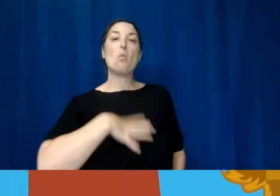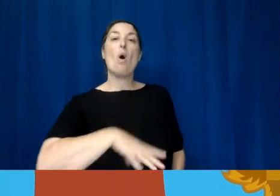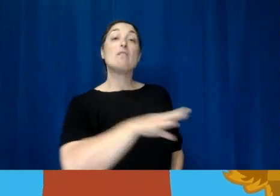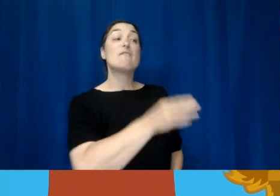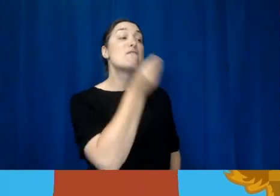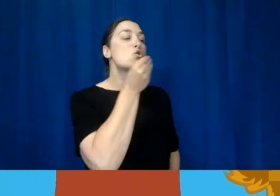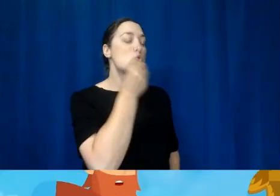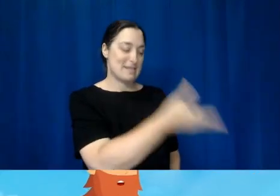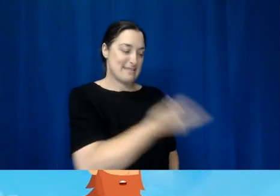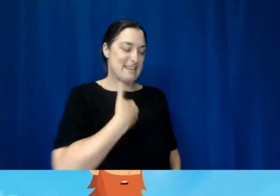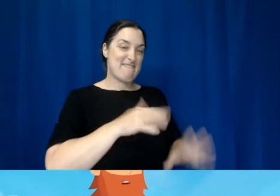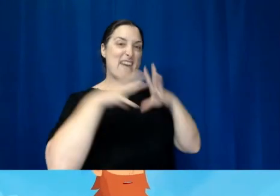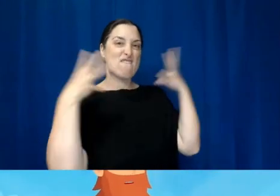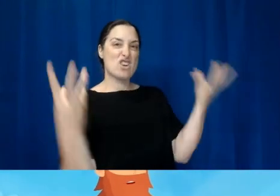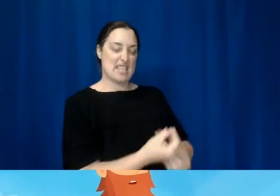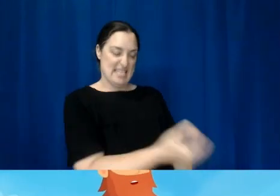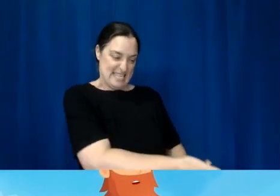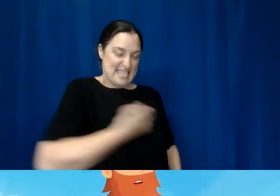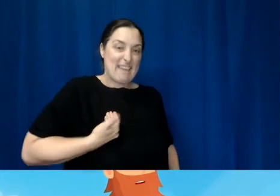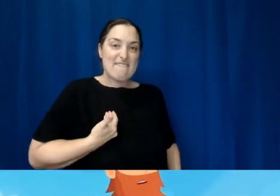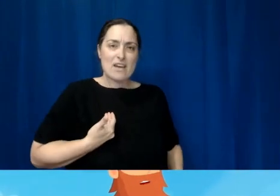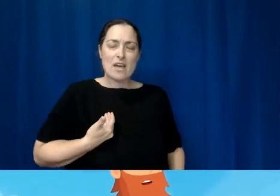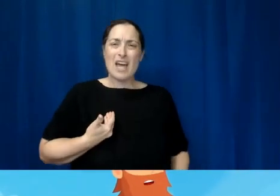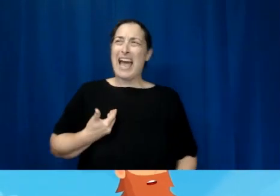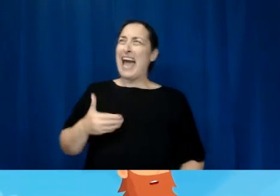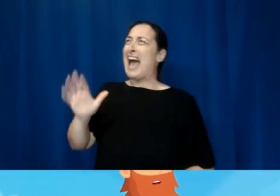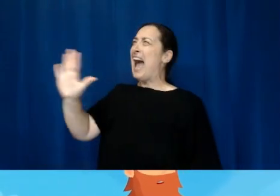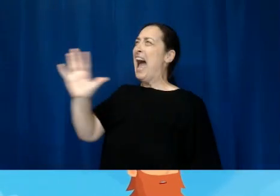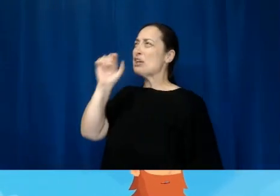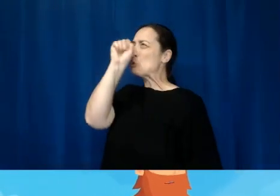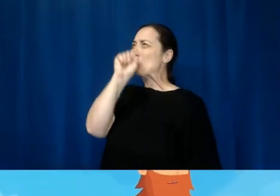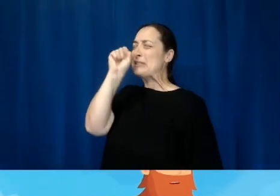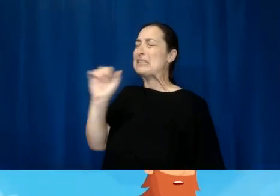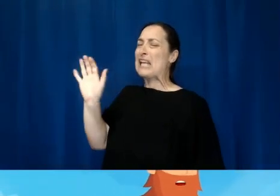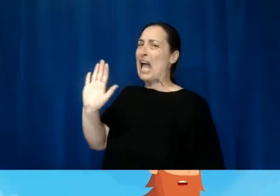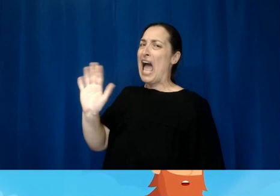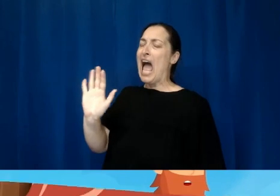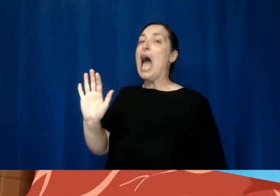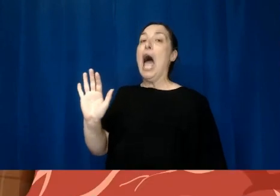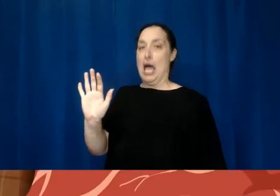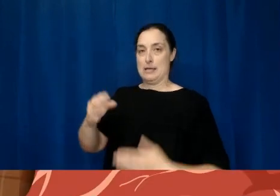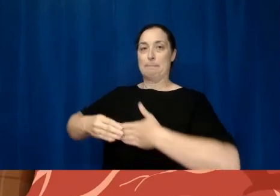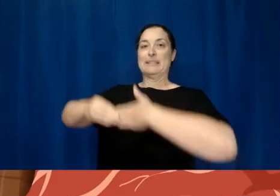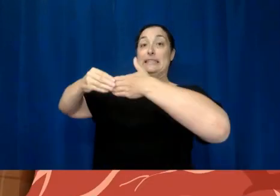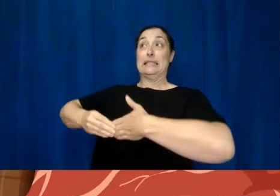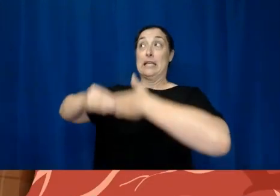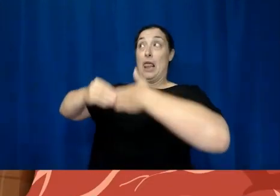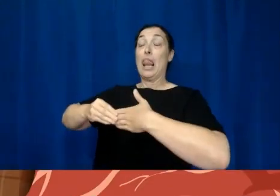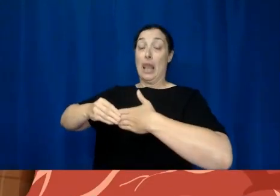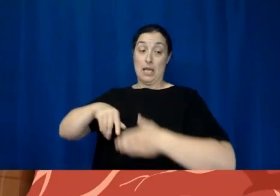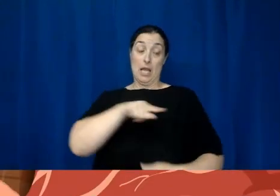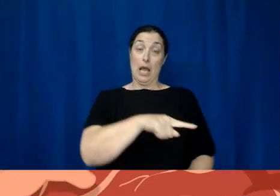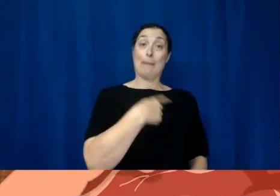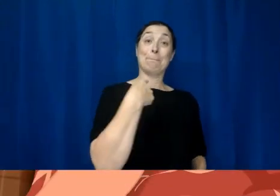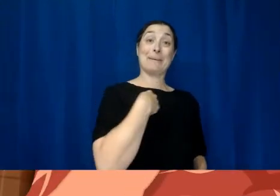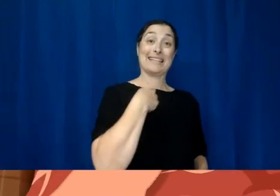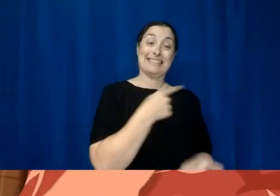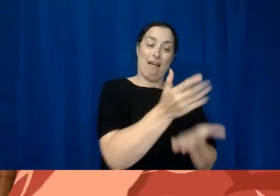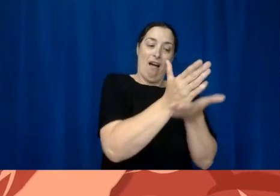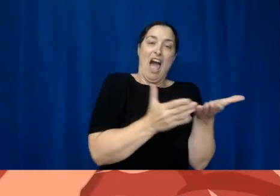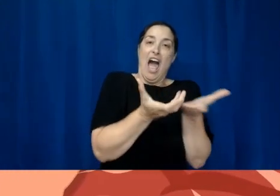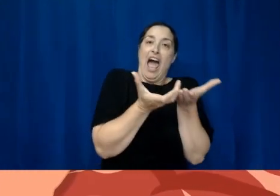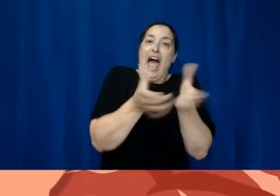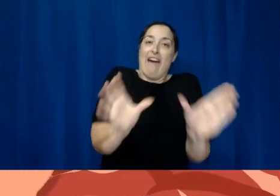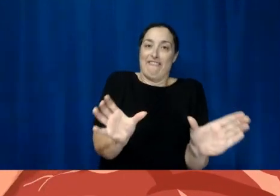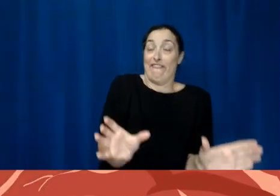the gods. Disdainful of his greed, Prometheus struck a bargain with Zeus. Instead of burning all their meat, the humans would divide